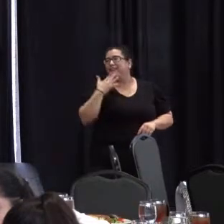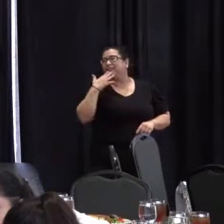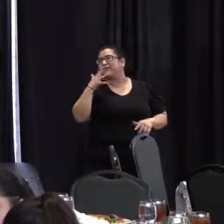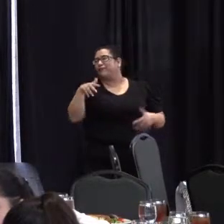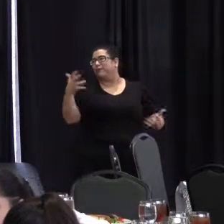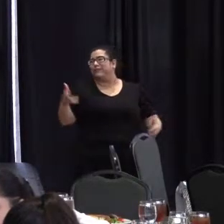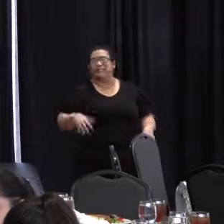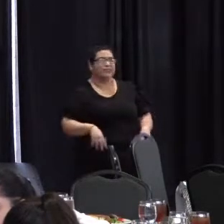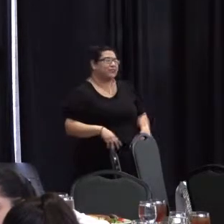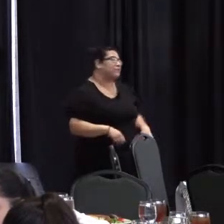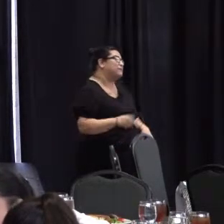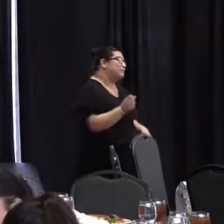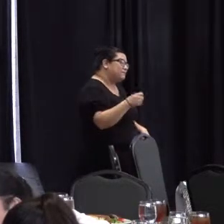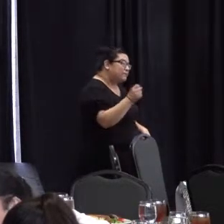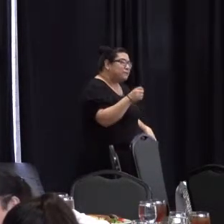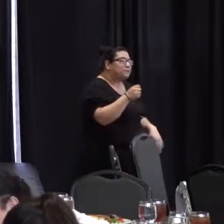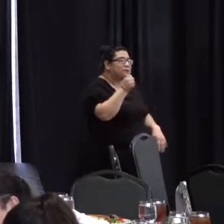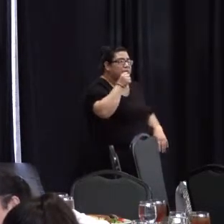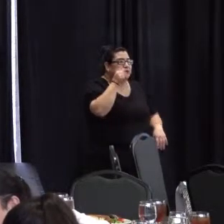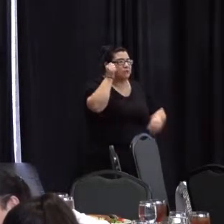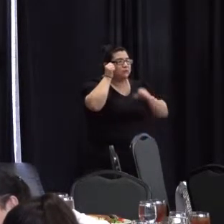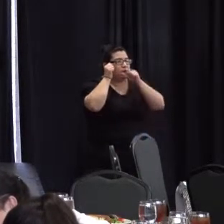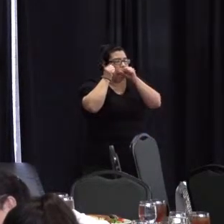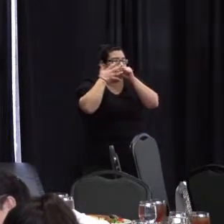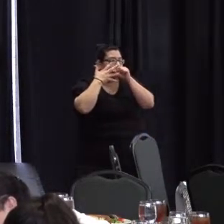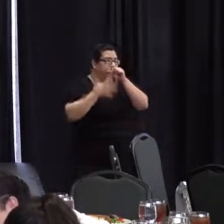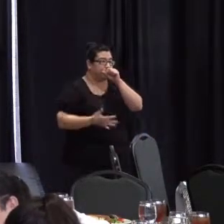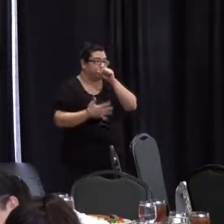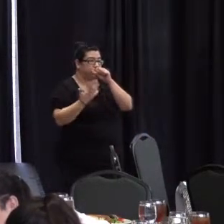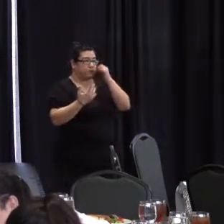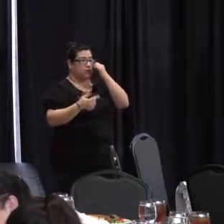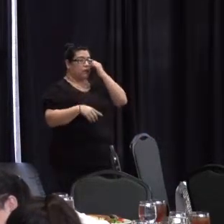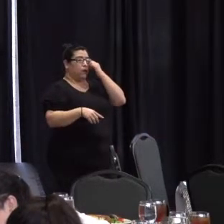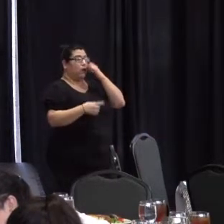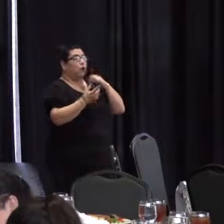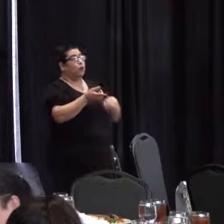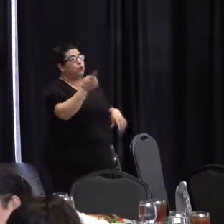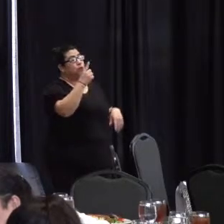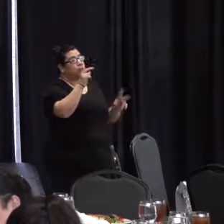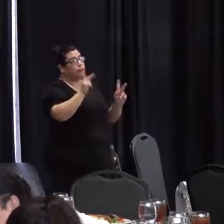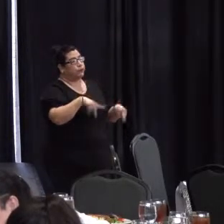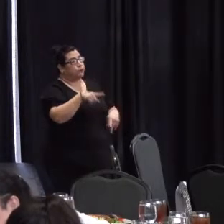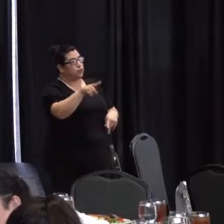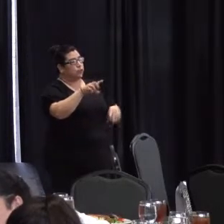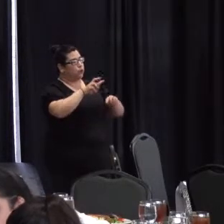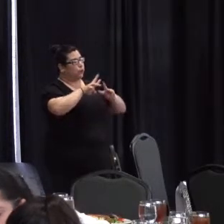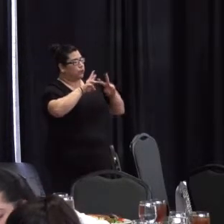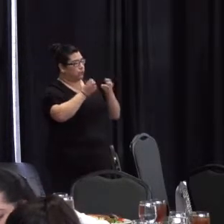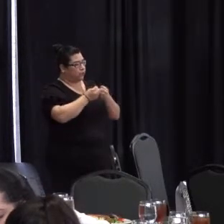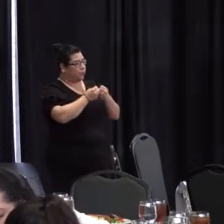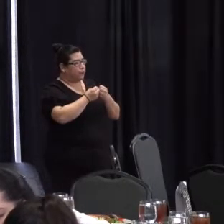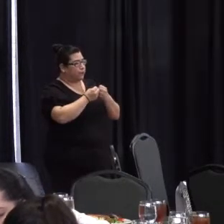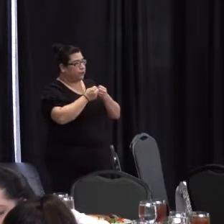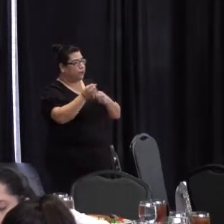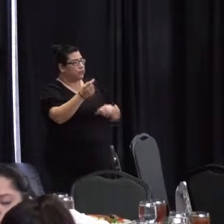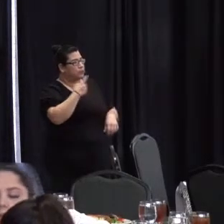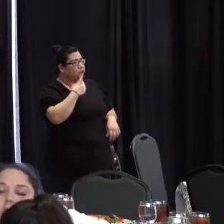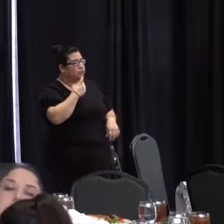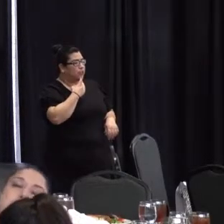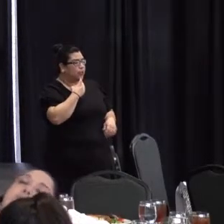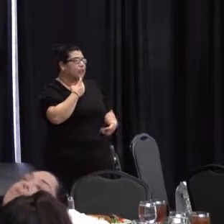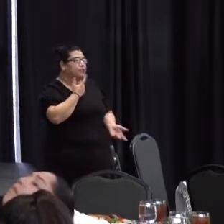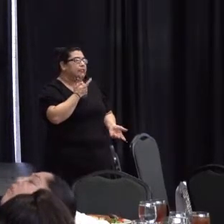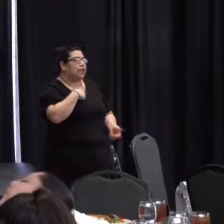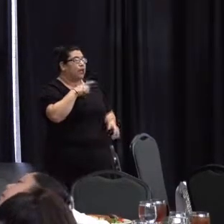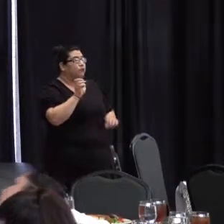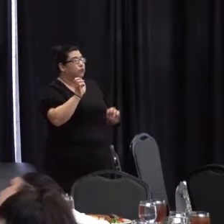Yes, the saddest thing yesterday, one of the people who were at the workshop, and they said, well, I have to